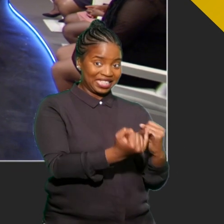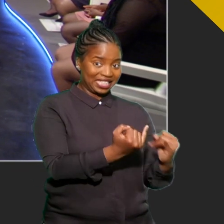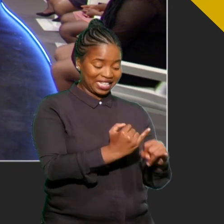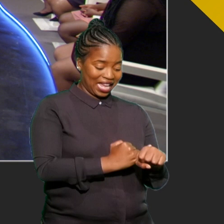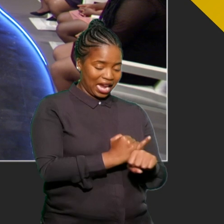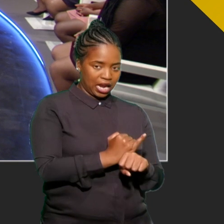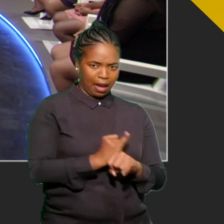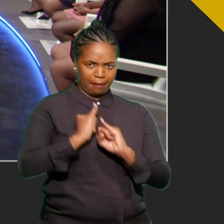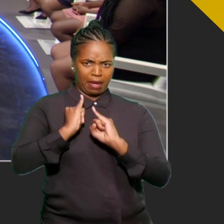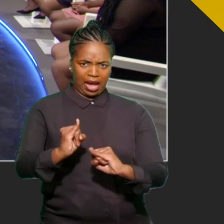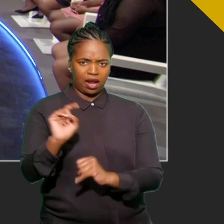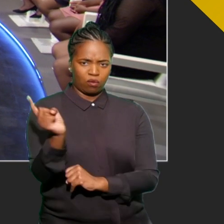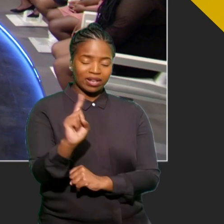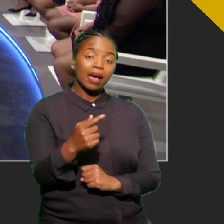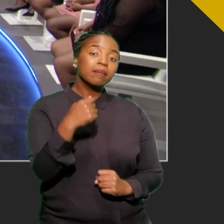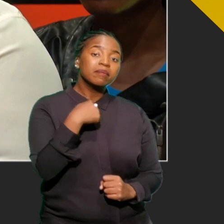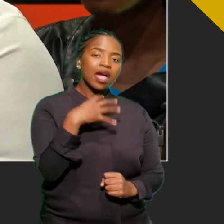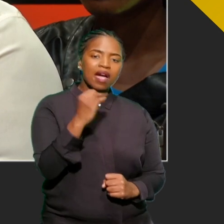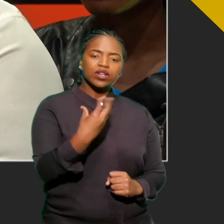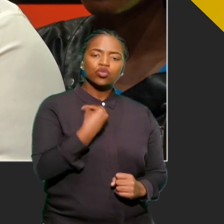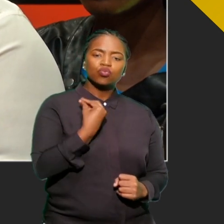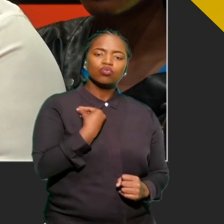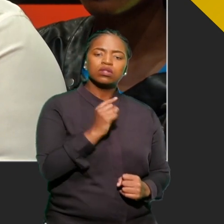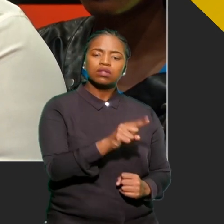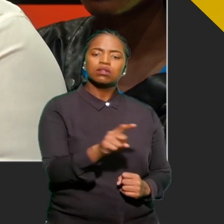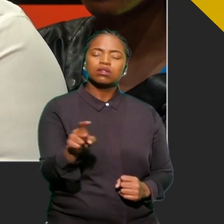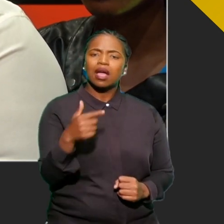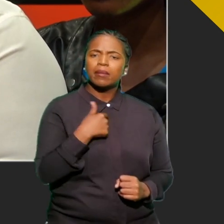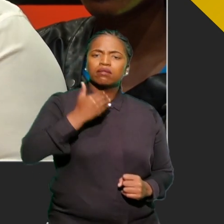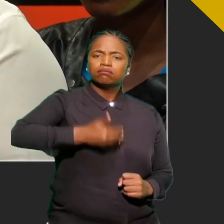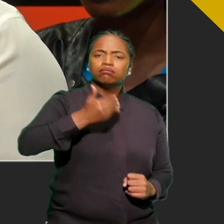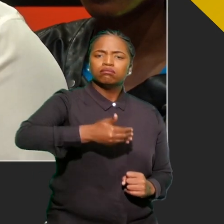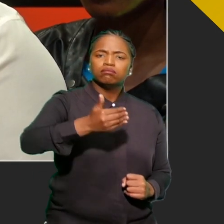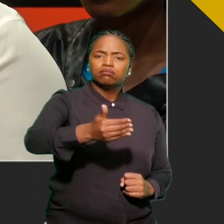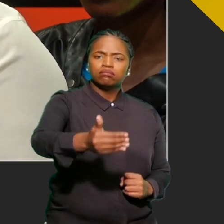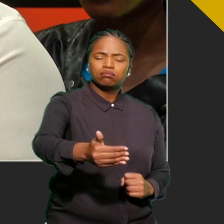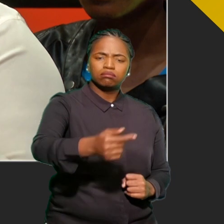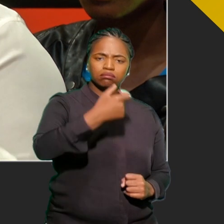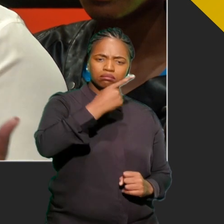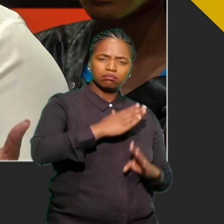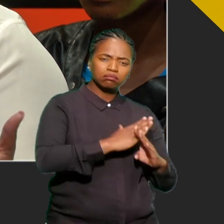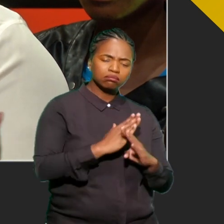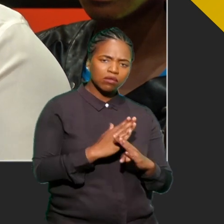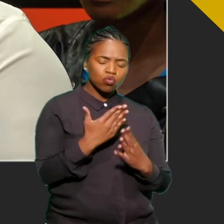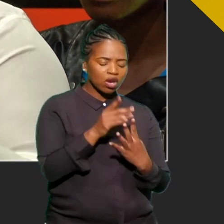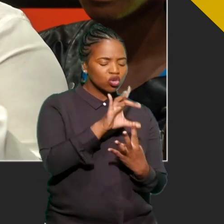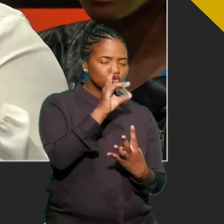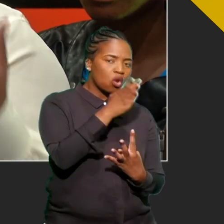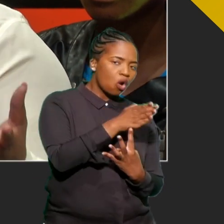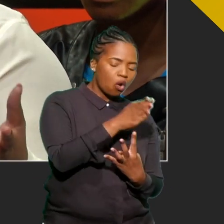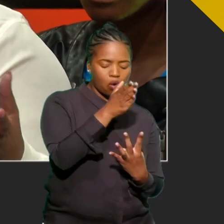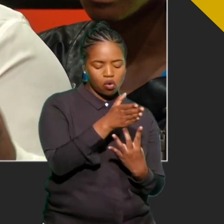of these things. Yeah. So I have talks, for instance, with young people on a regular basis about contraceptives, what the options are,